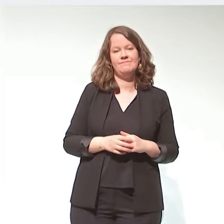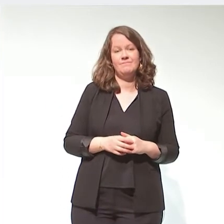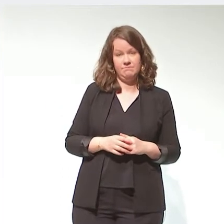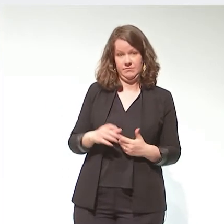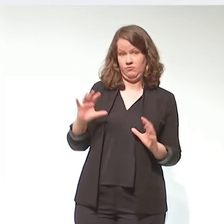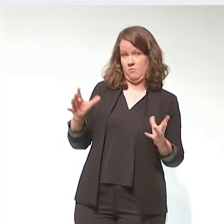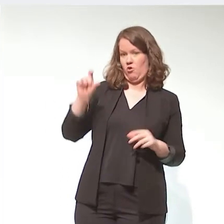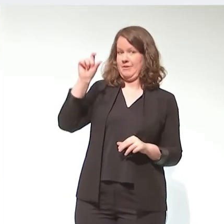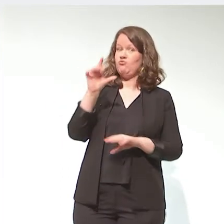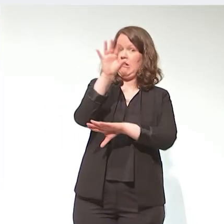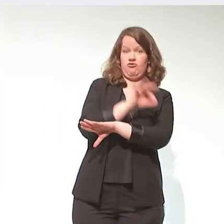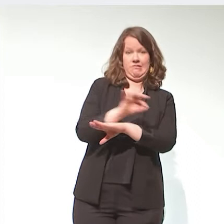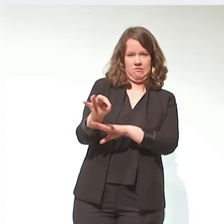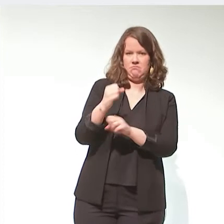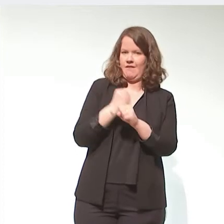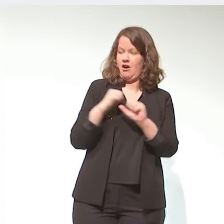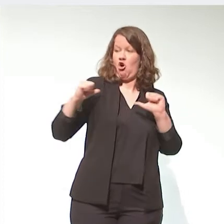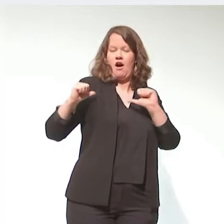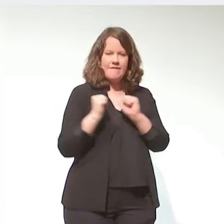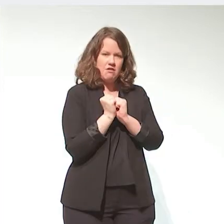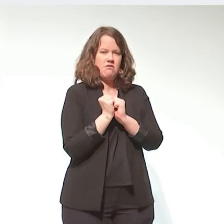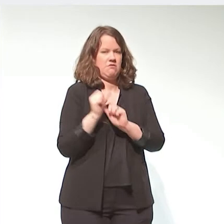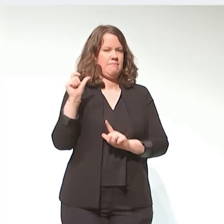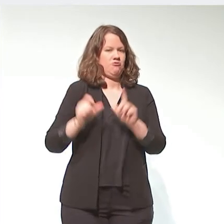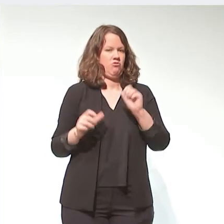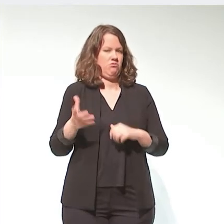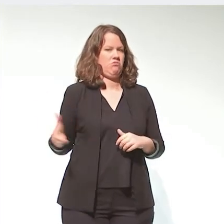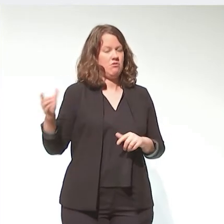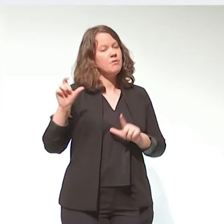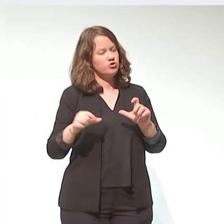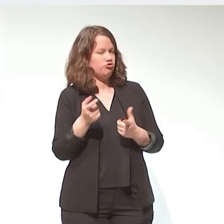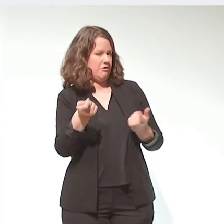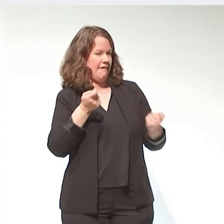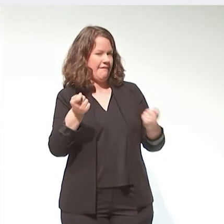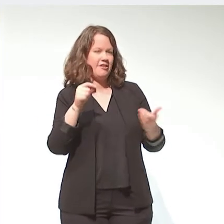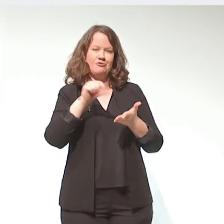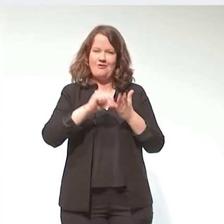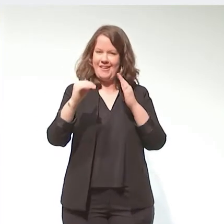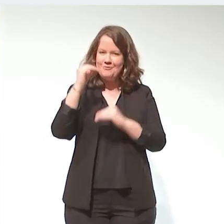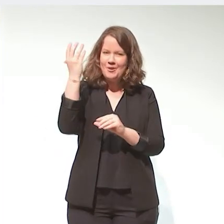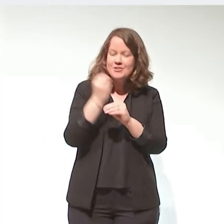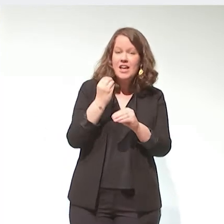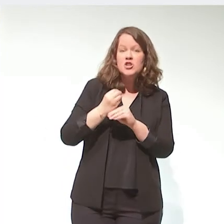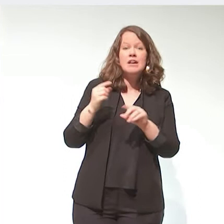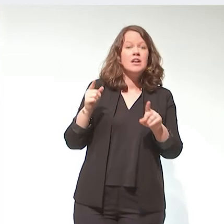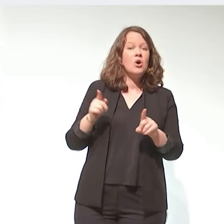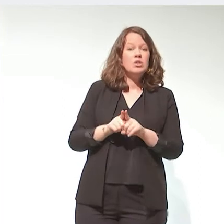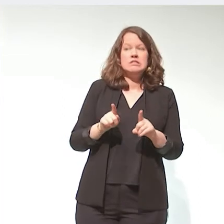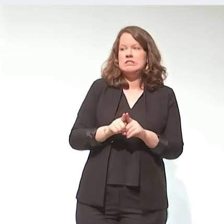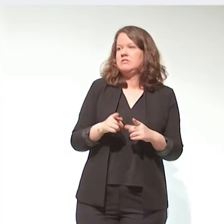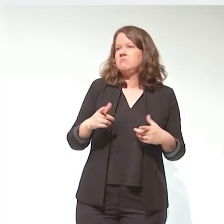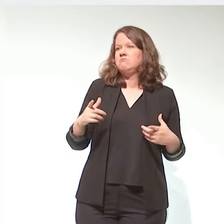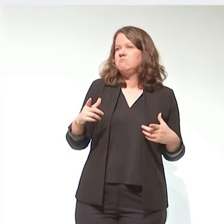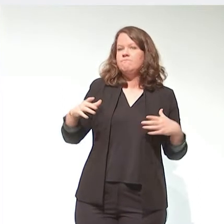Center itself, to take all possible barriers into account and make the